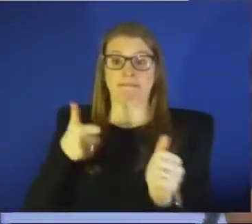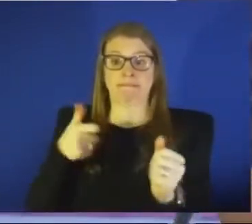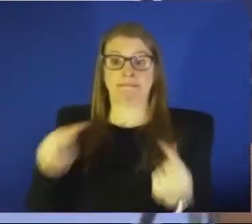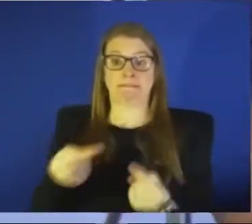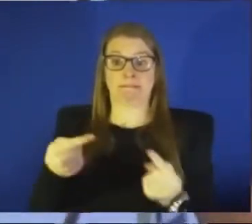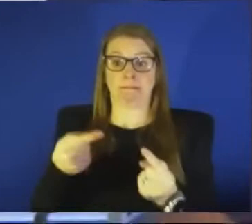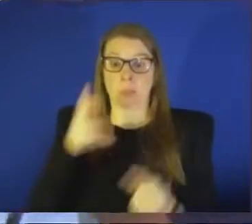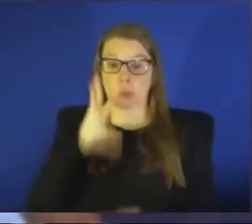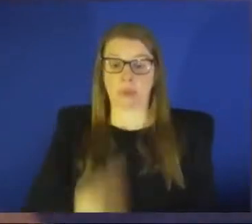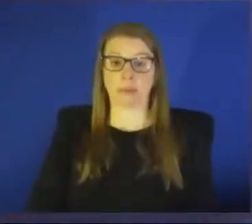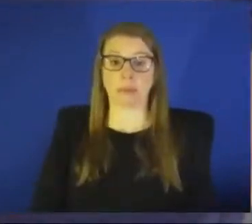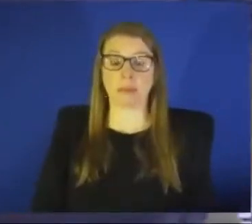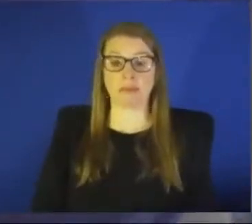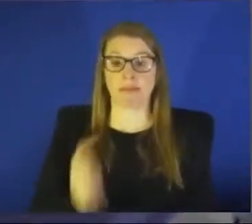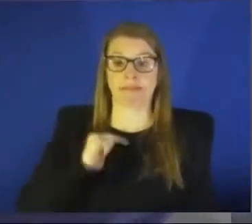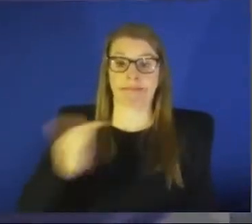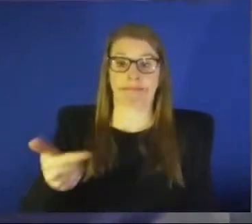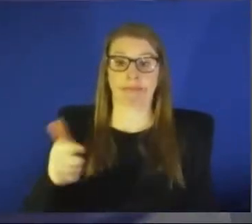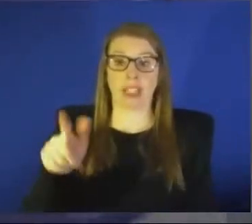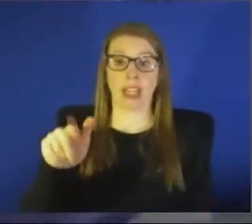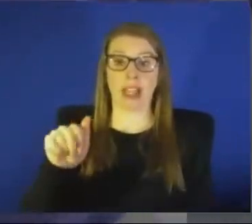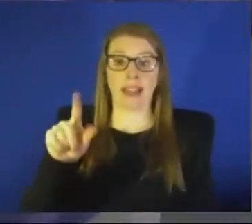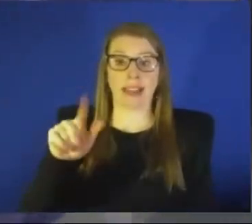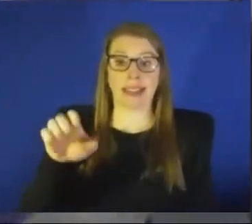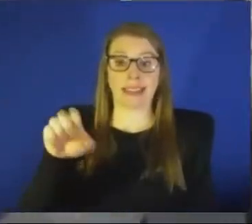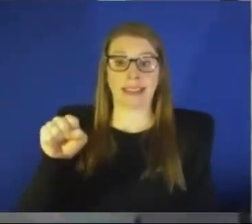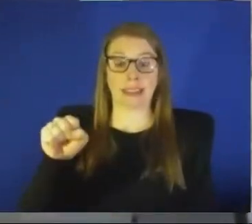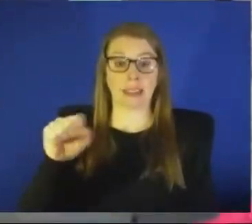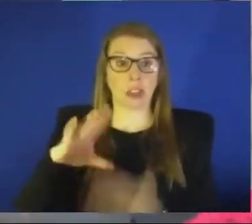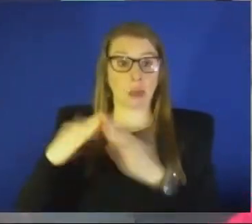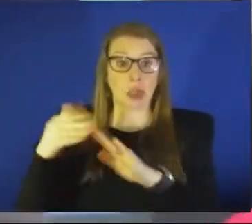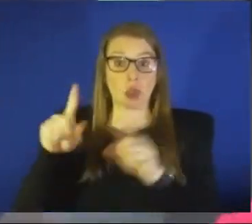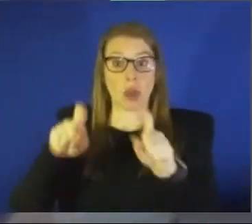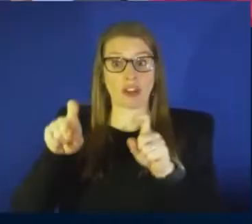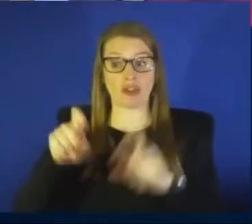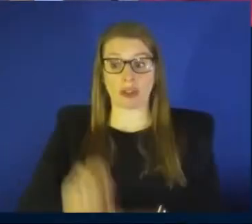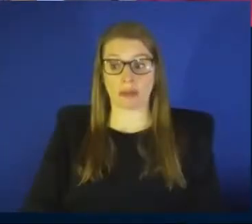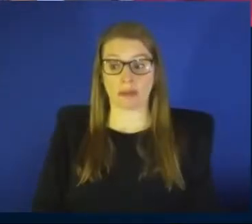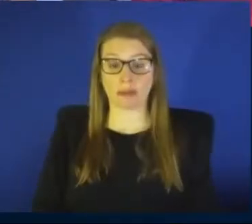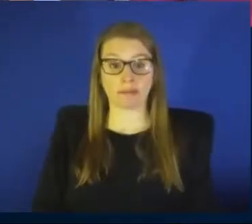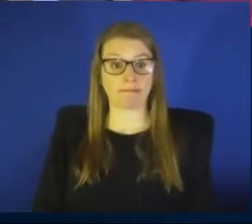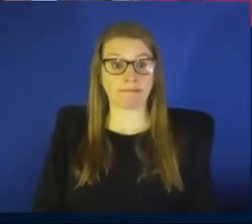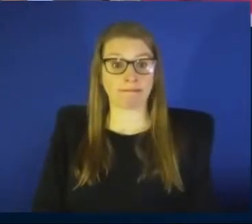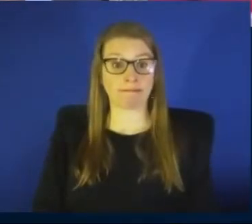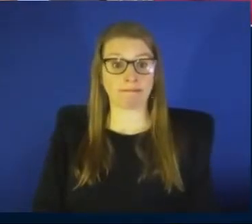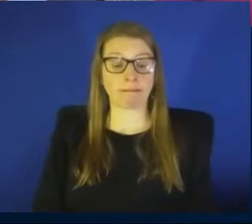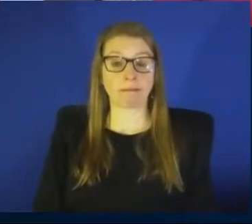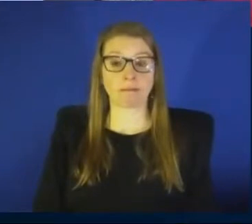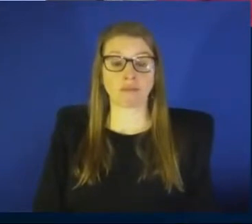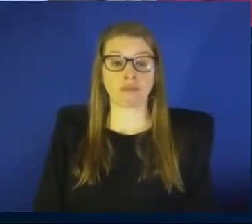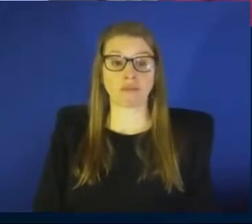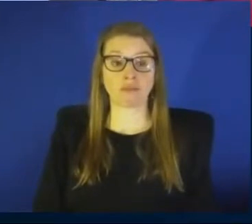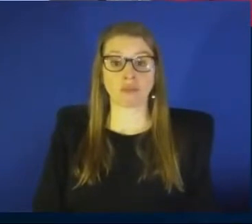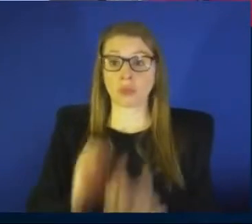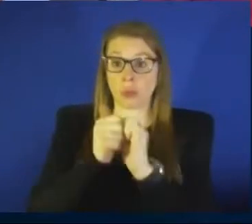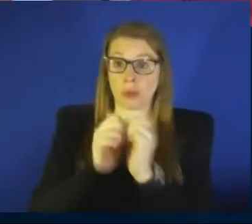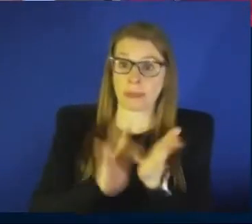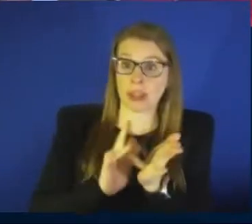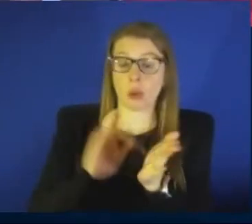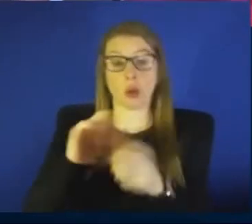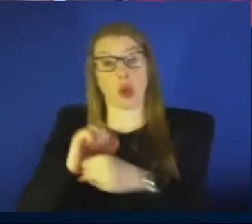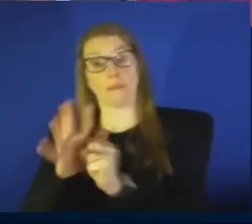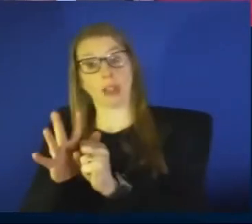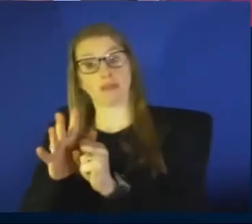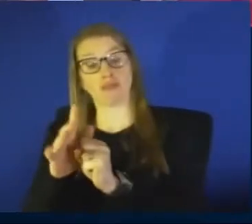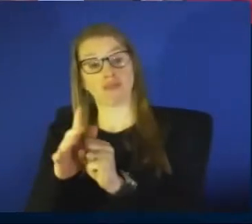going to send it back to you because I'm sure our community has questions, whether it be about sports medicine or COVID. If you've got any for us out here, let us know.